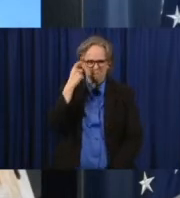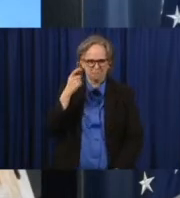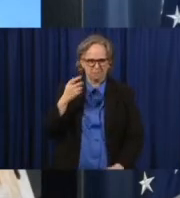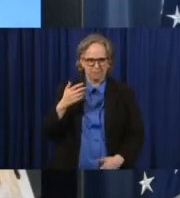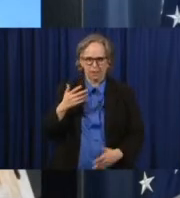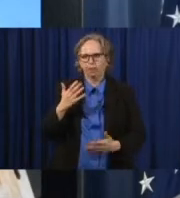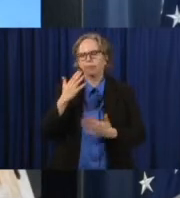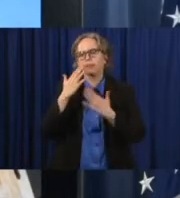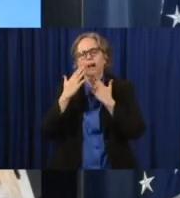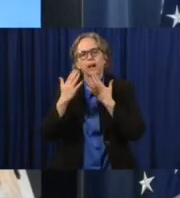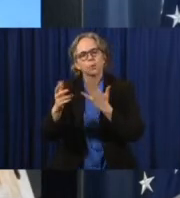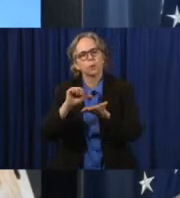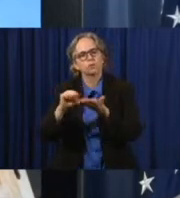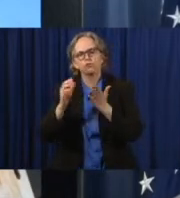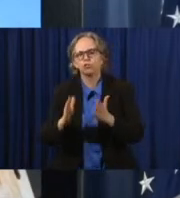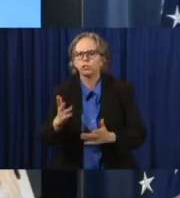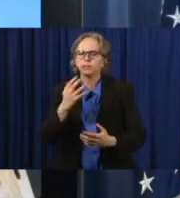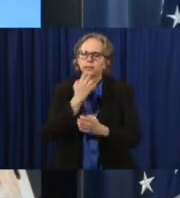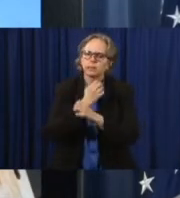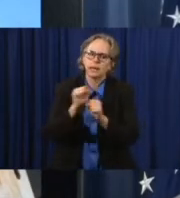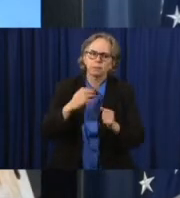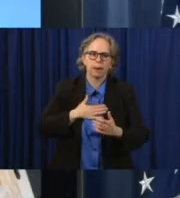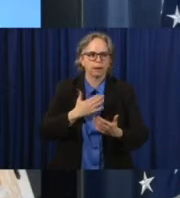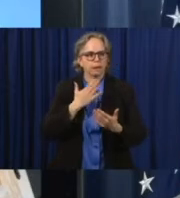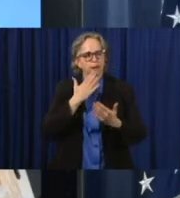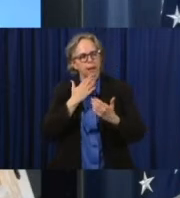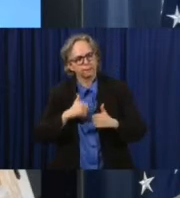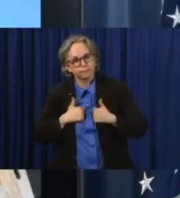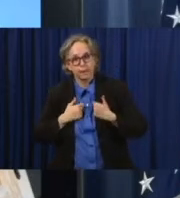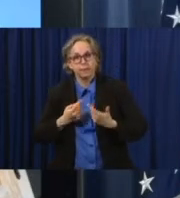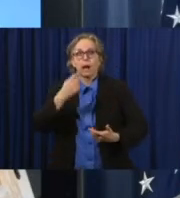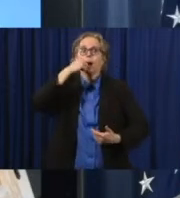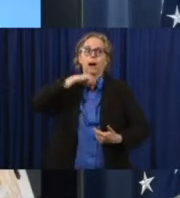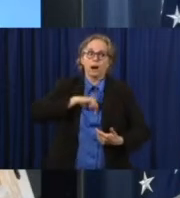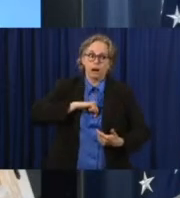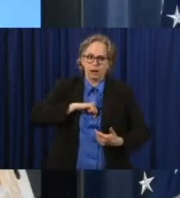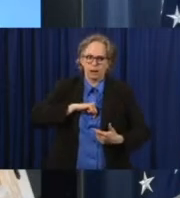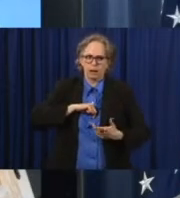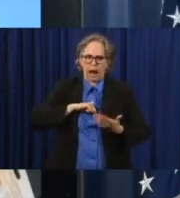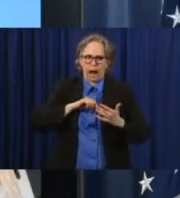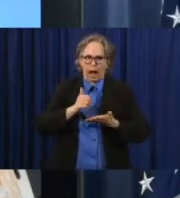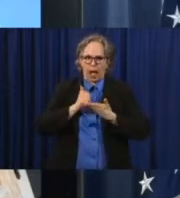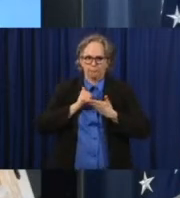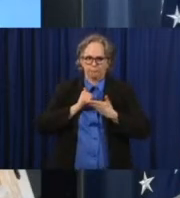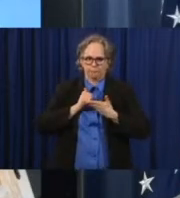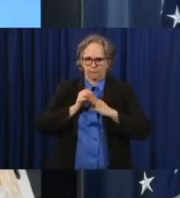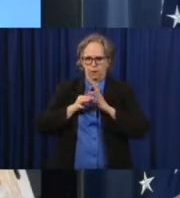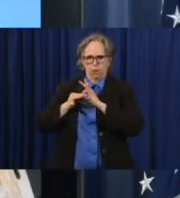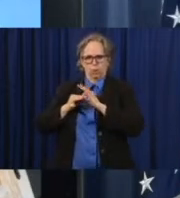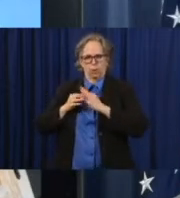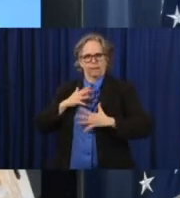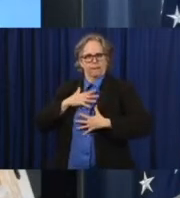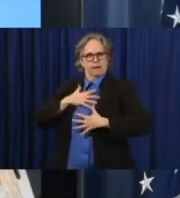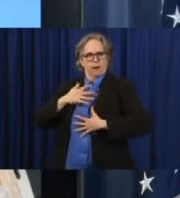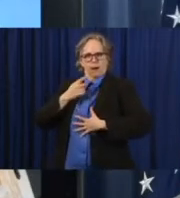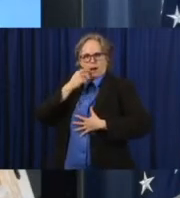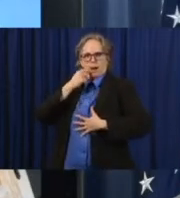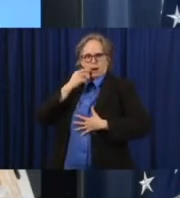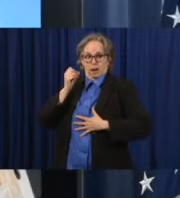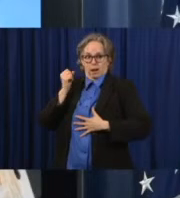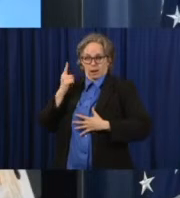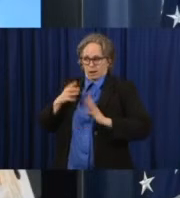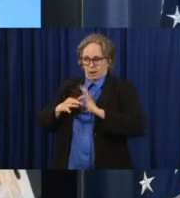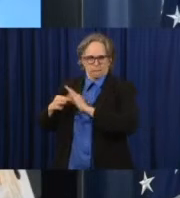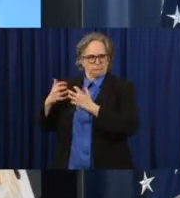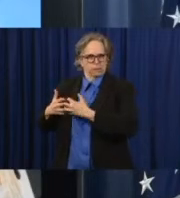I'm grateful that they intubated me and got me on the ventilator. And the one other thing that he said, as far as